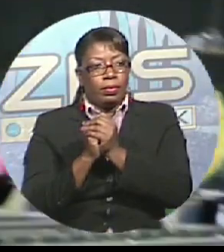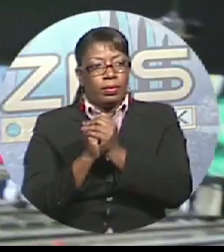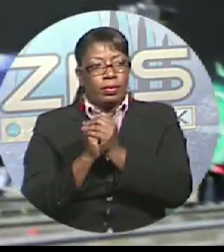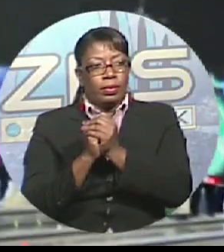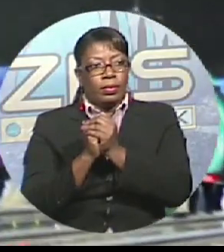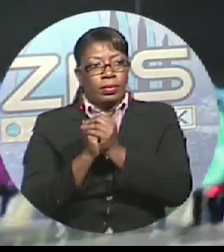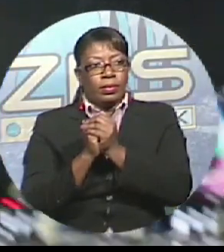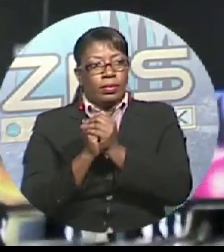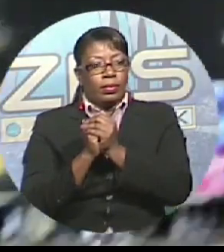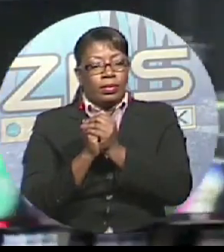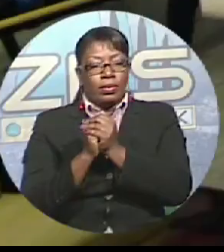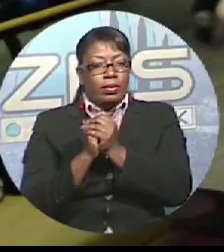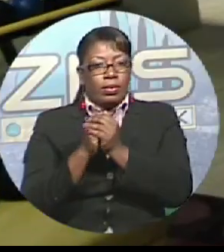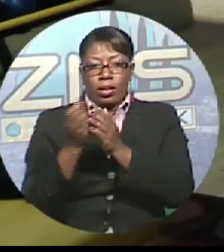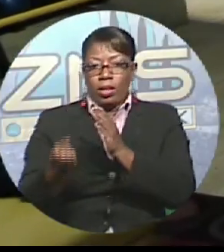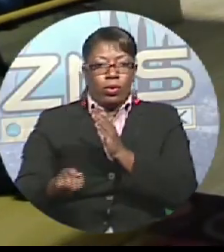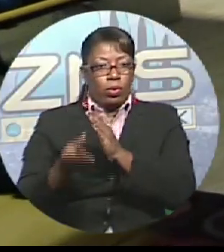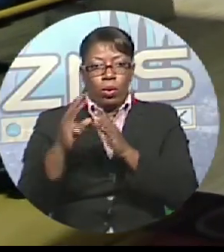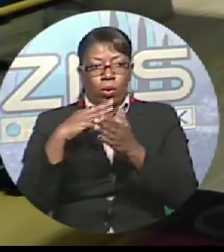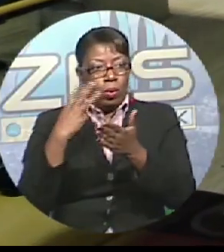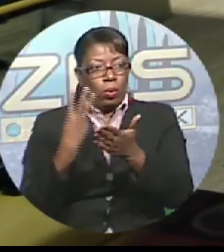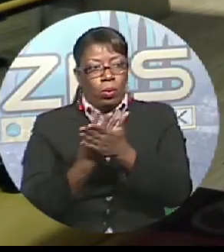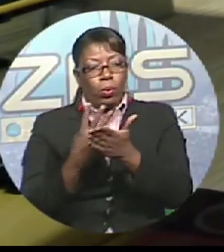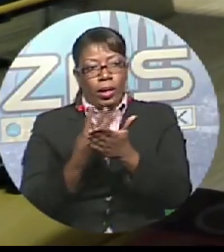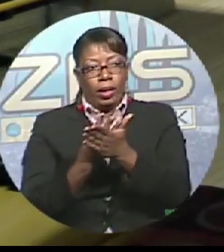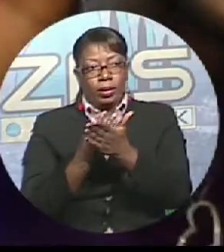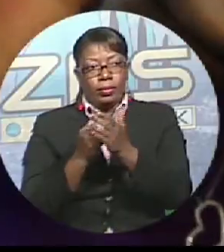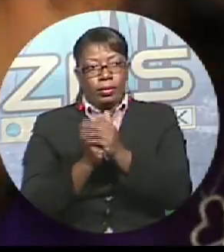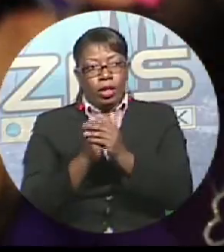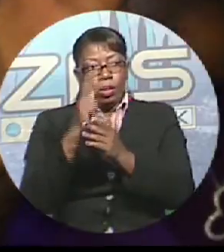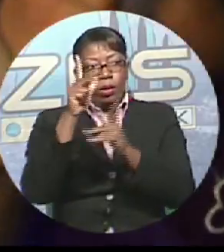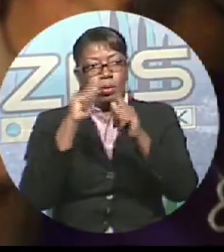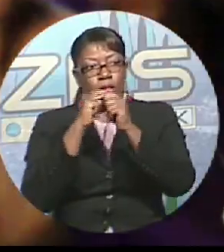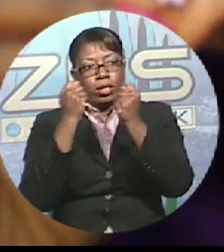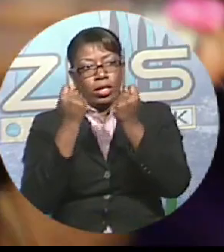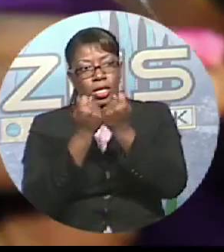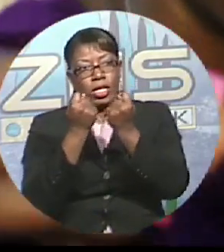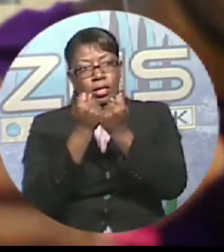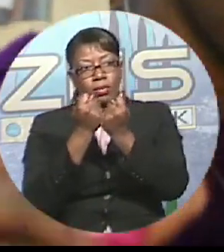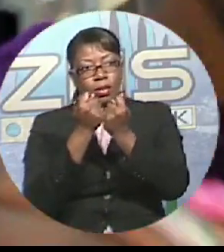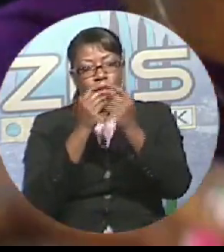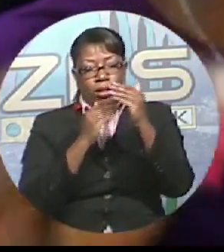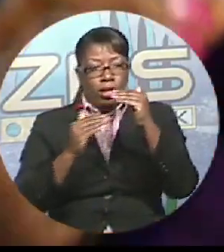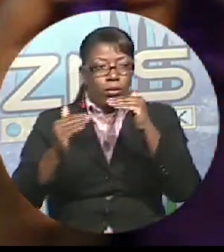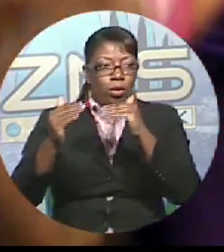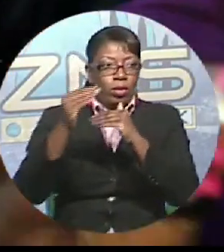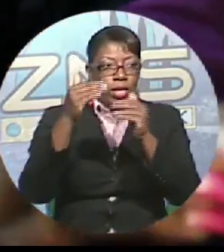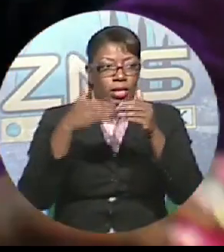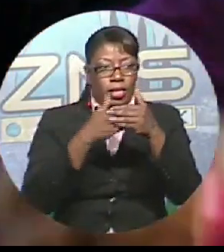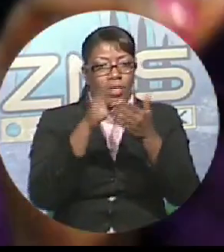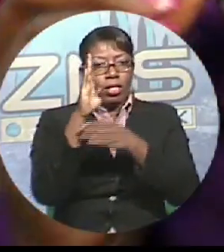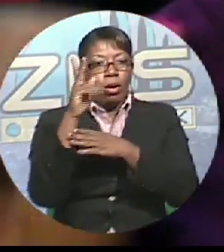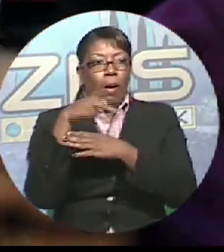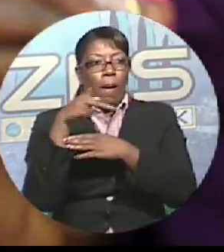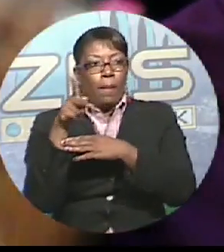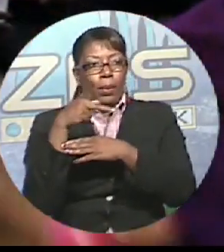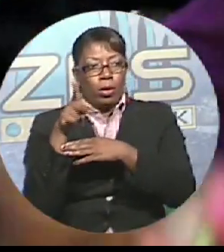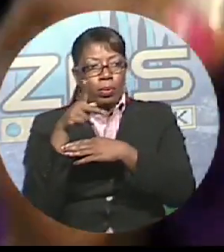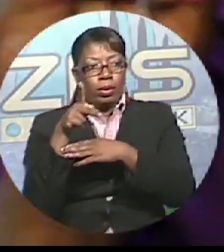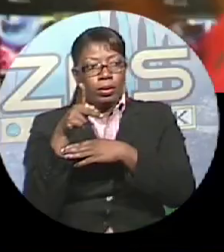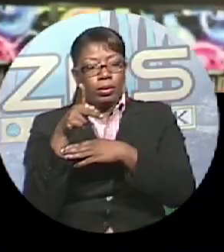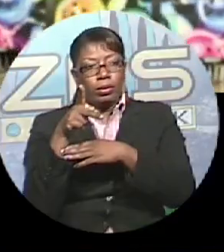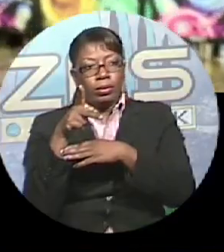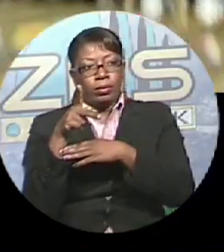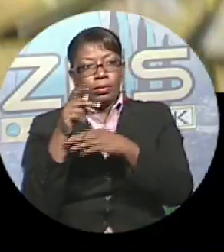got some abuse. As the night wore on, 3 teams emerged as the leaders. The Purple Punishers, Jared